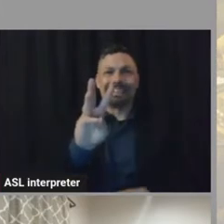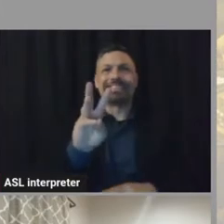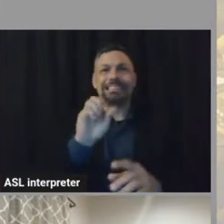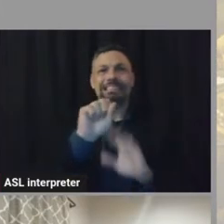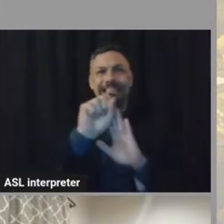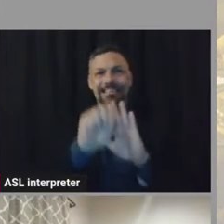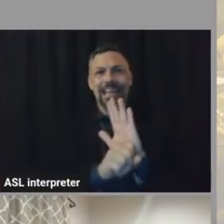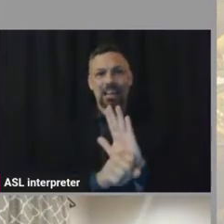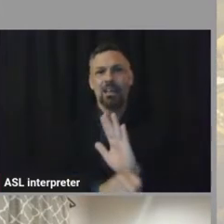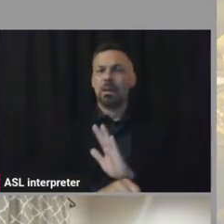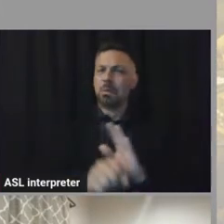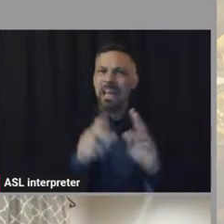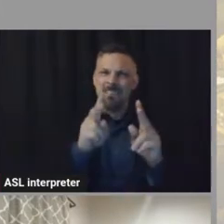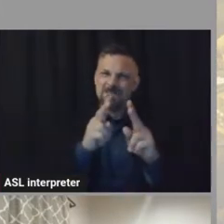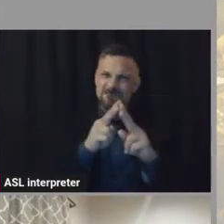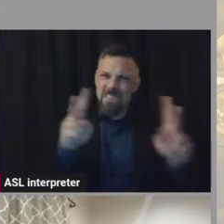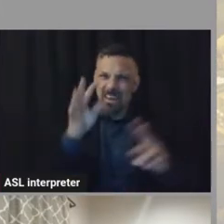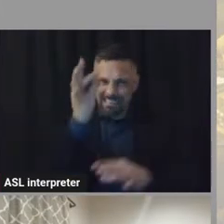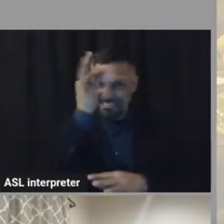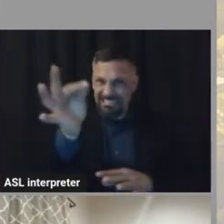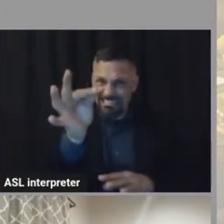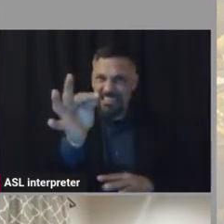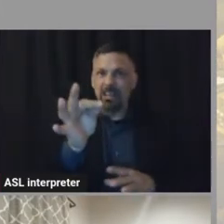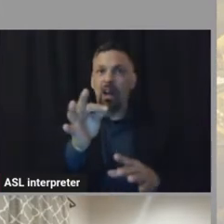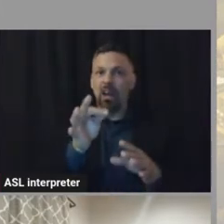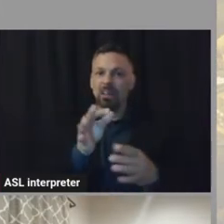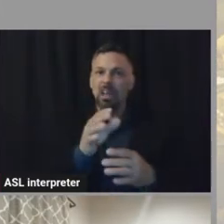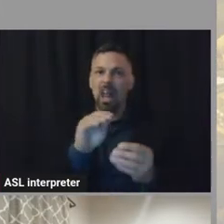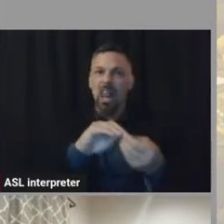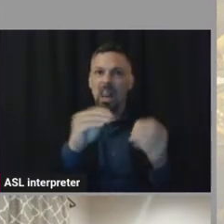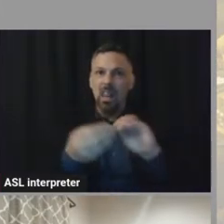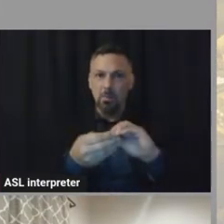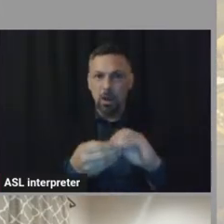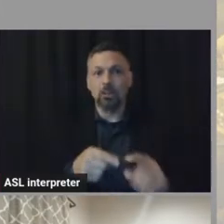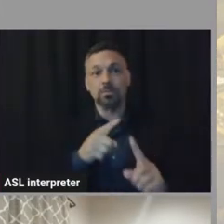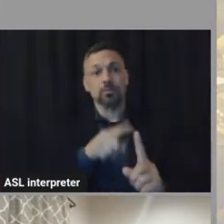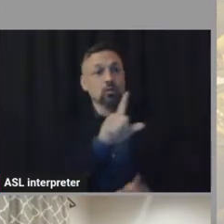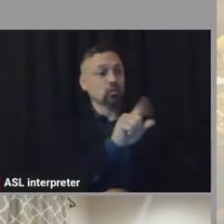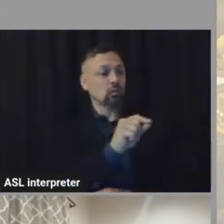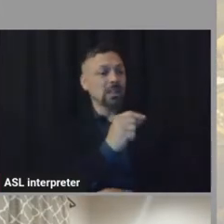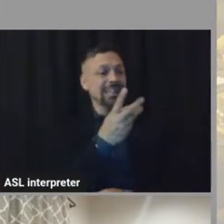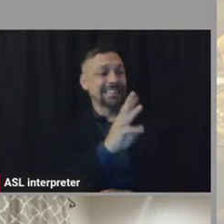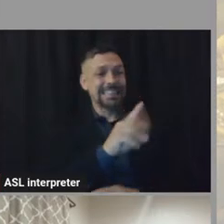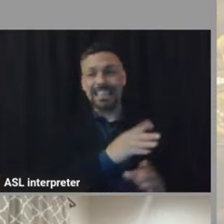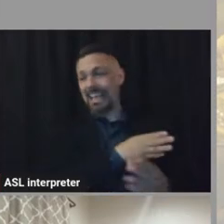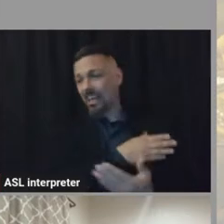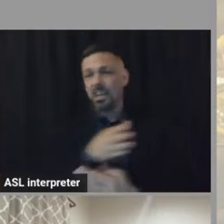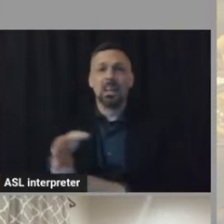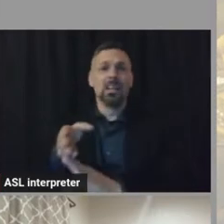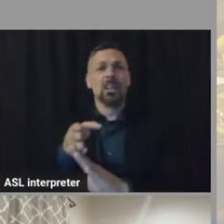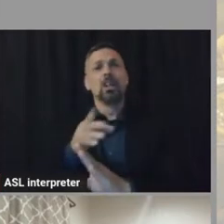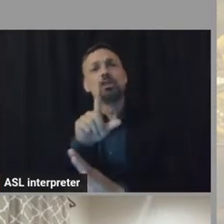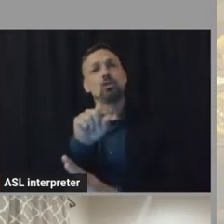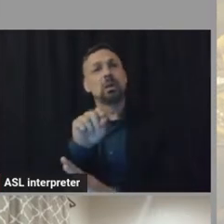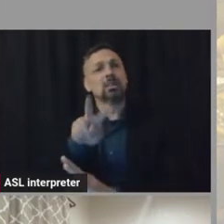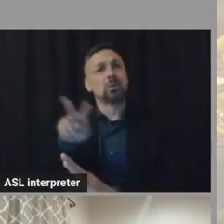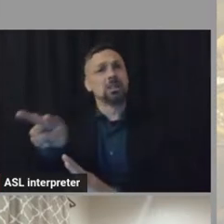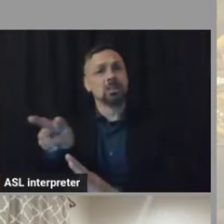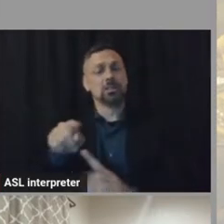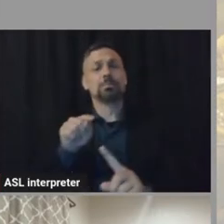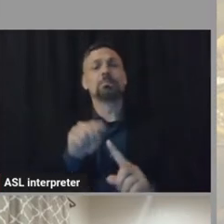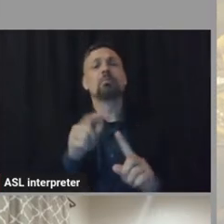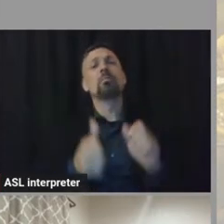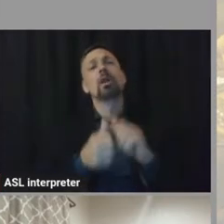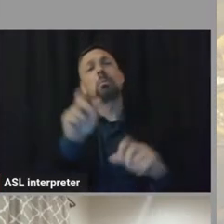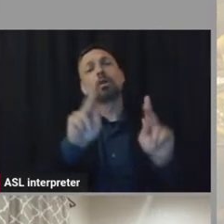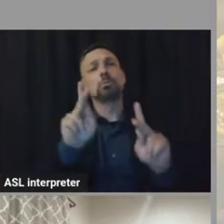states by very narrow margins. And this was true from 2016 until 2022. So these, most people